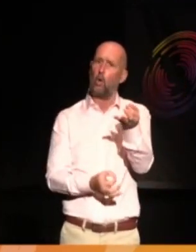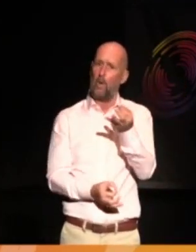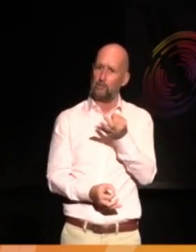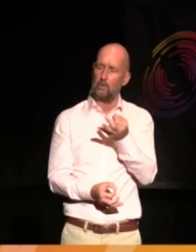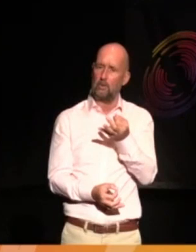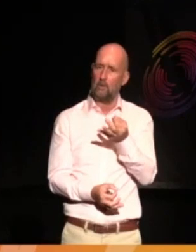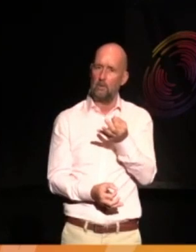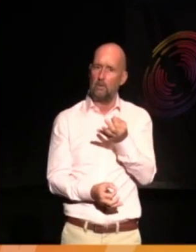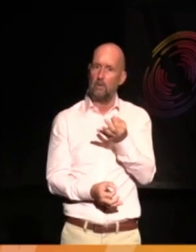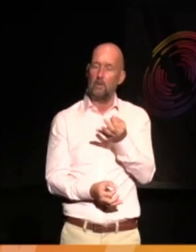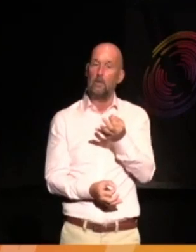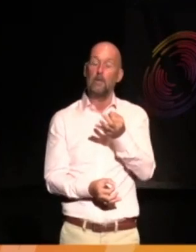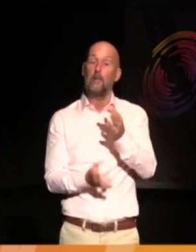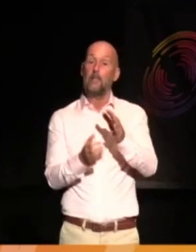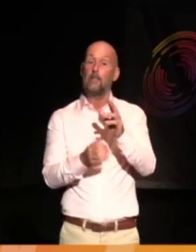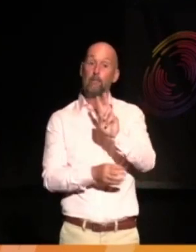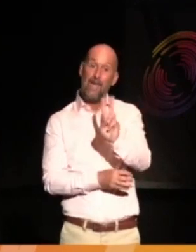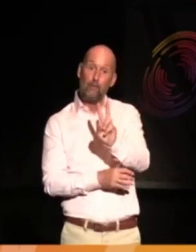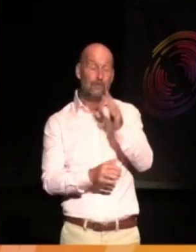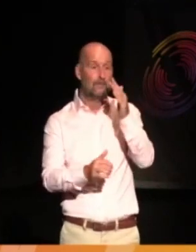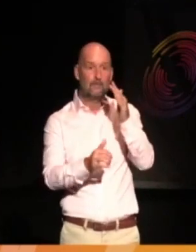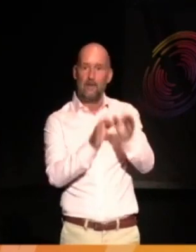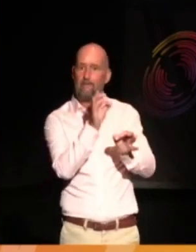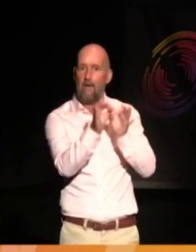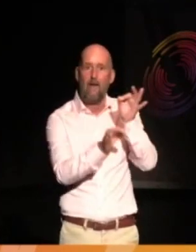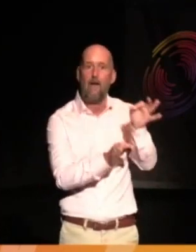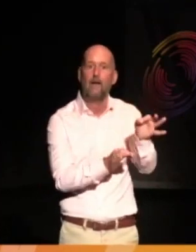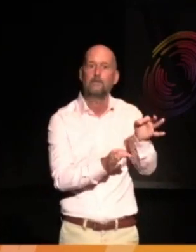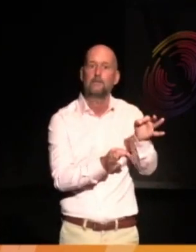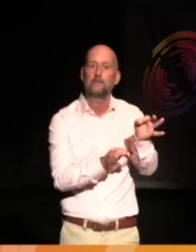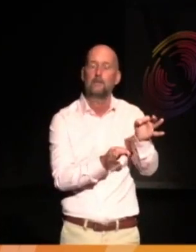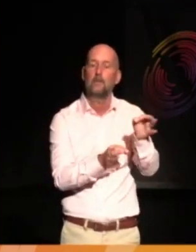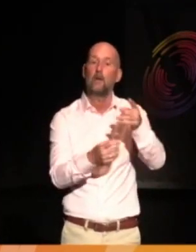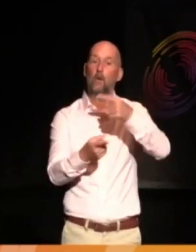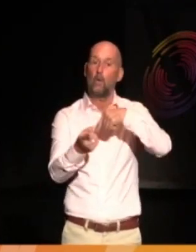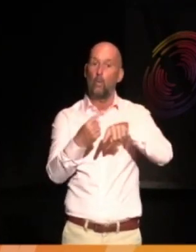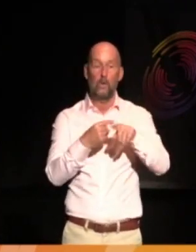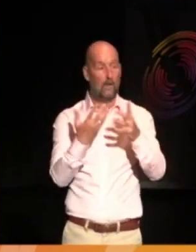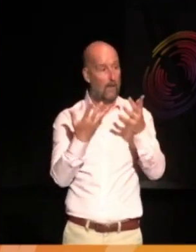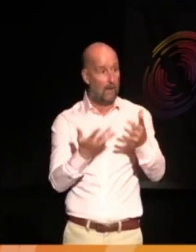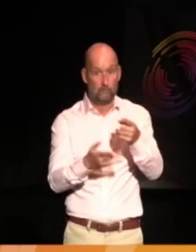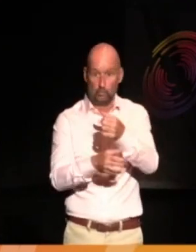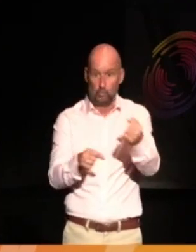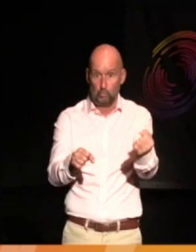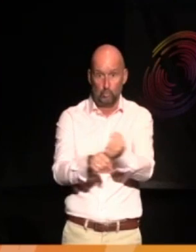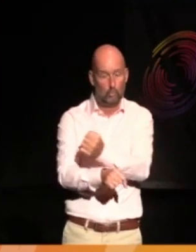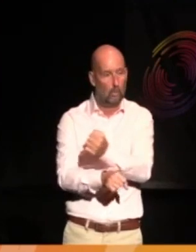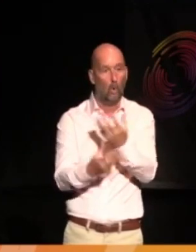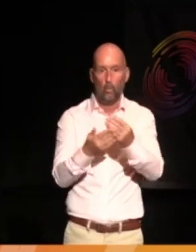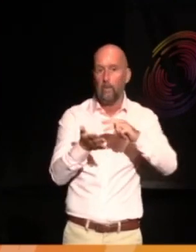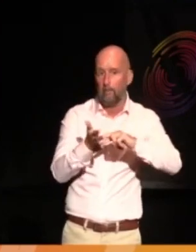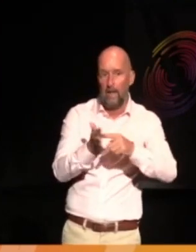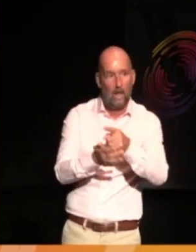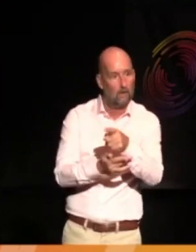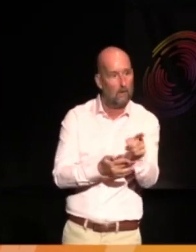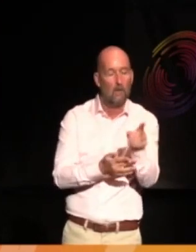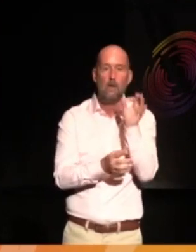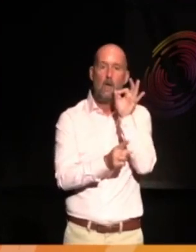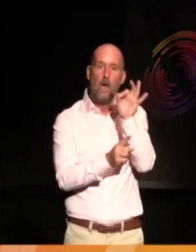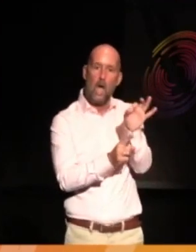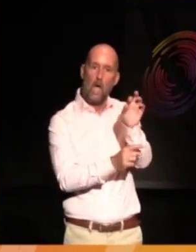nobody here is asking that question. What we strategically have to do right now is ask the